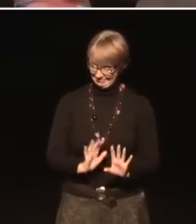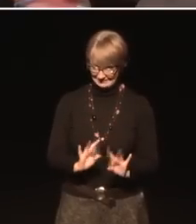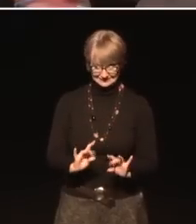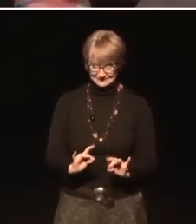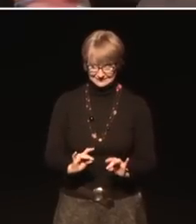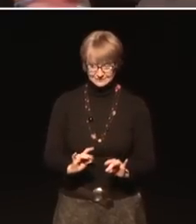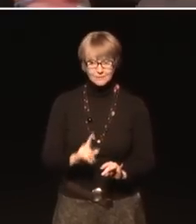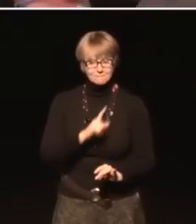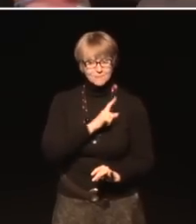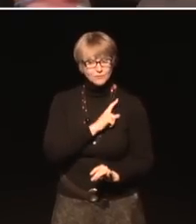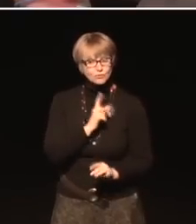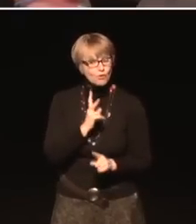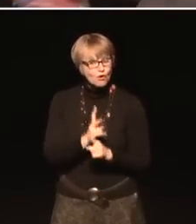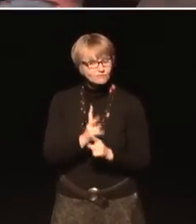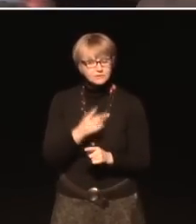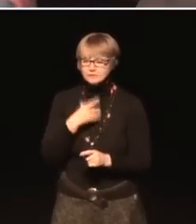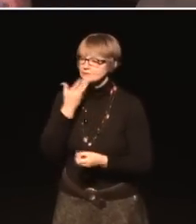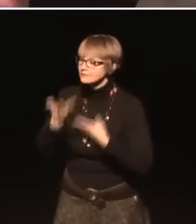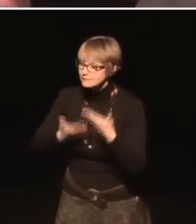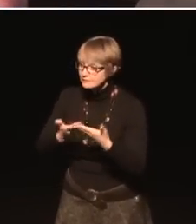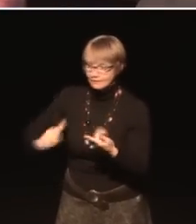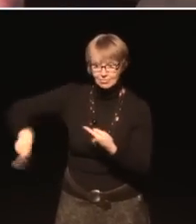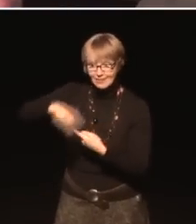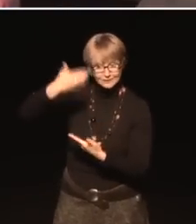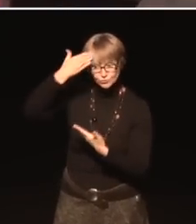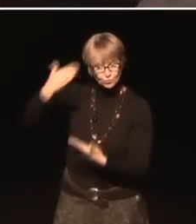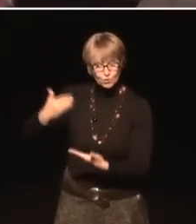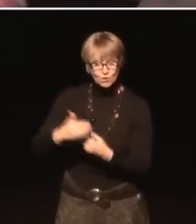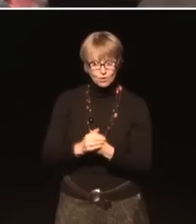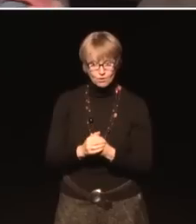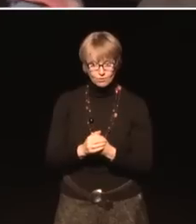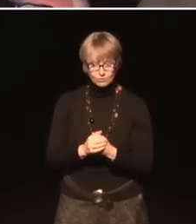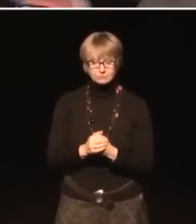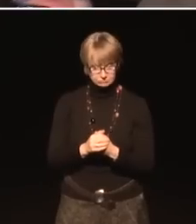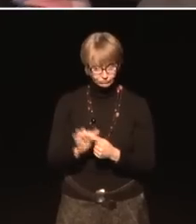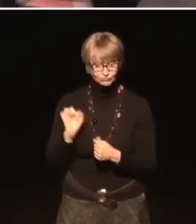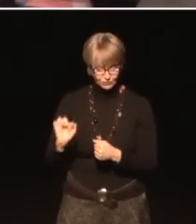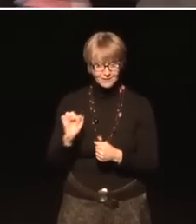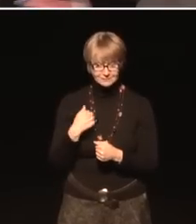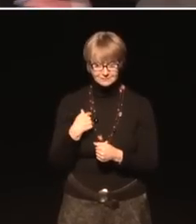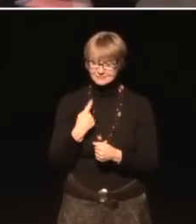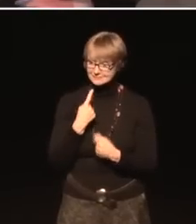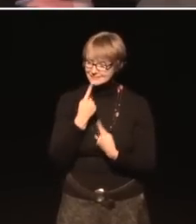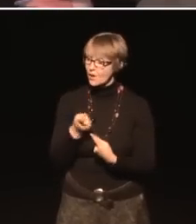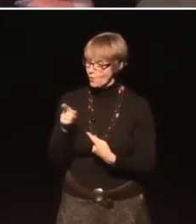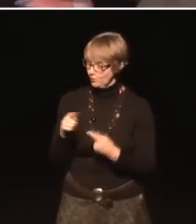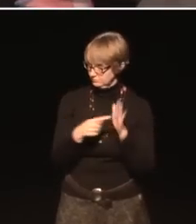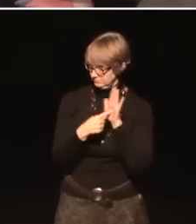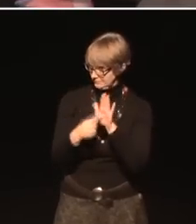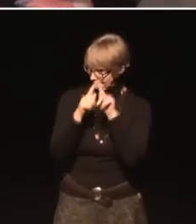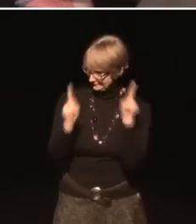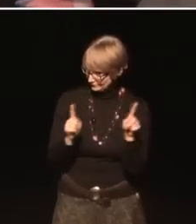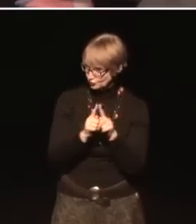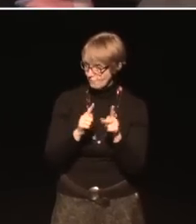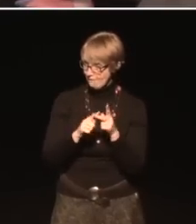most of the people don't know about the shows that are going on. So it's like, I've got this great entertaining show. This is it. This is what we're doing. Here's some pictures. These are the actors. This